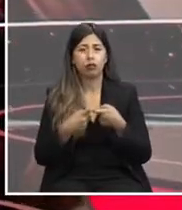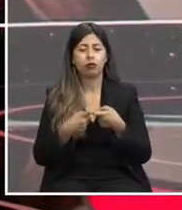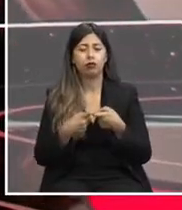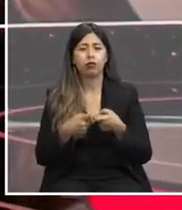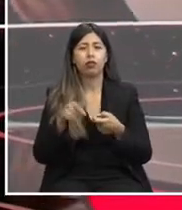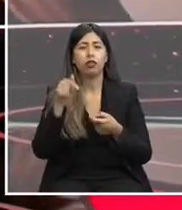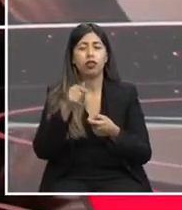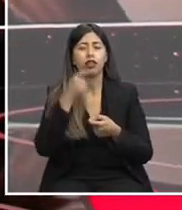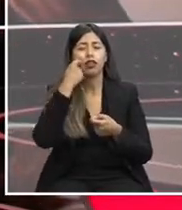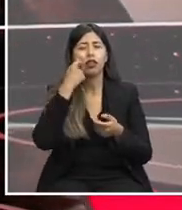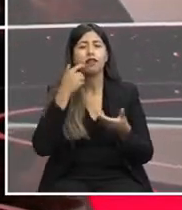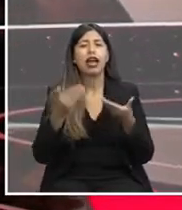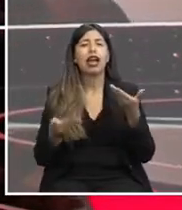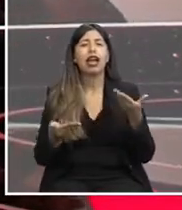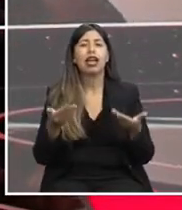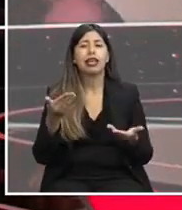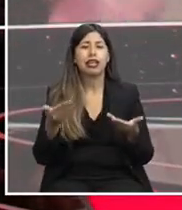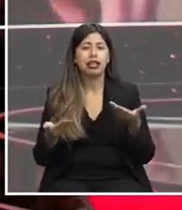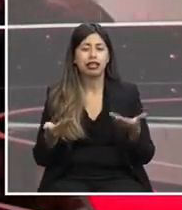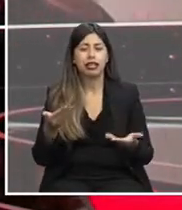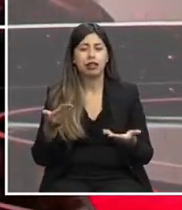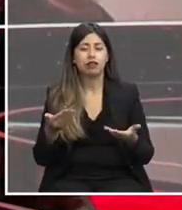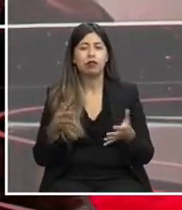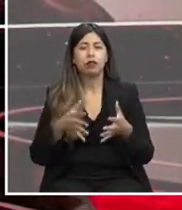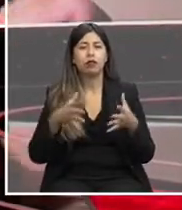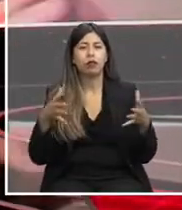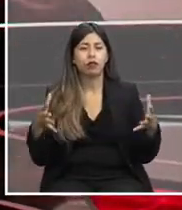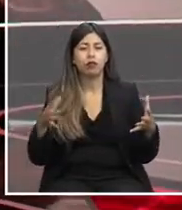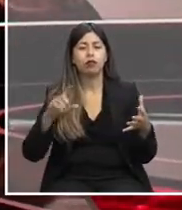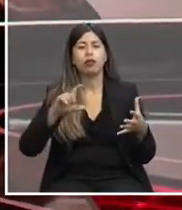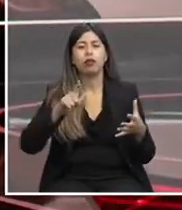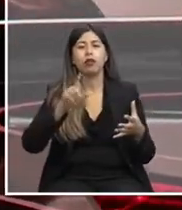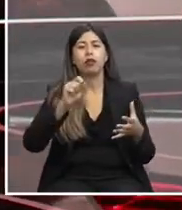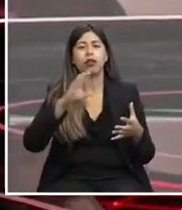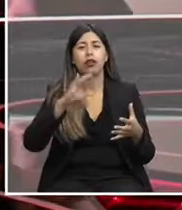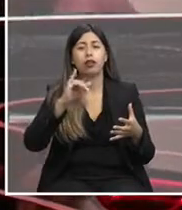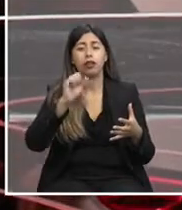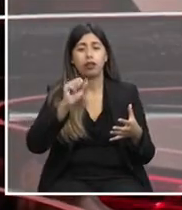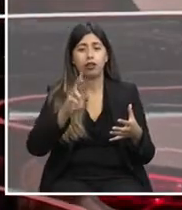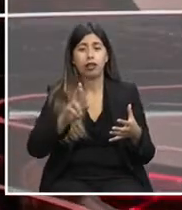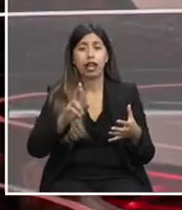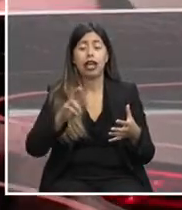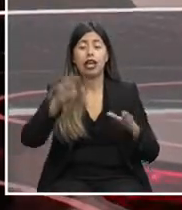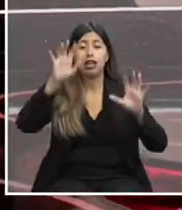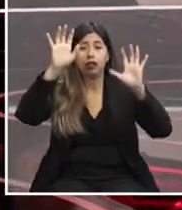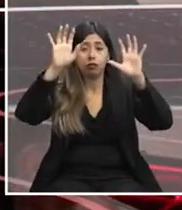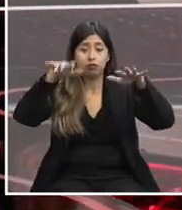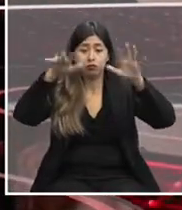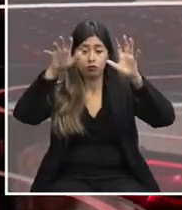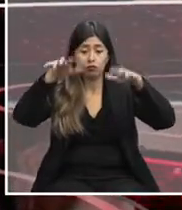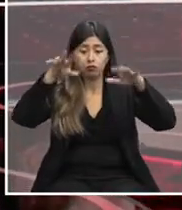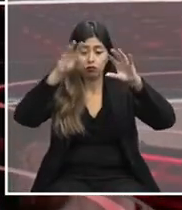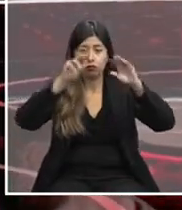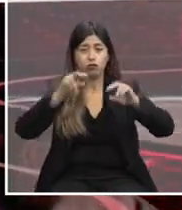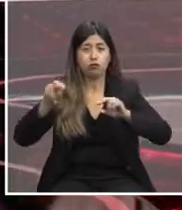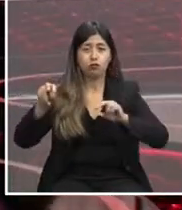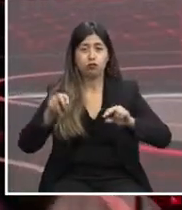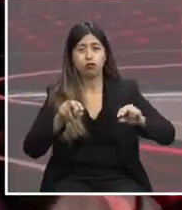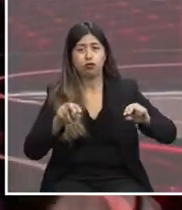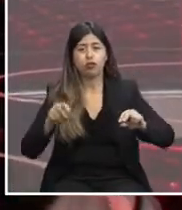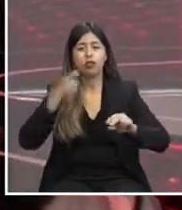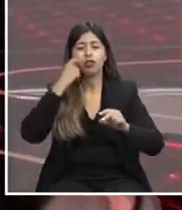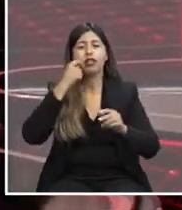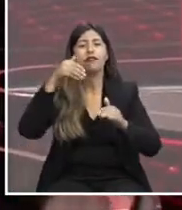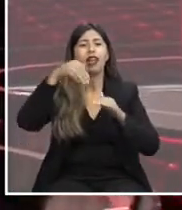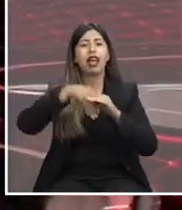think of a bit like your bank account. So the snowfall is the money in, and the melting or loss of icebergs off the front